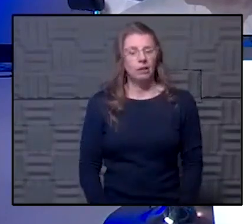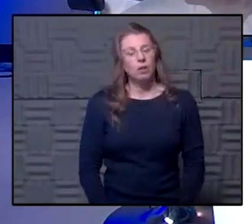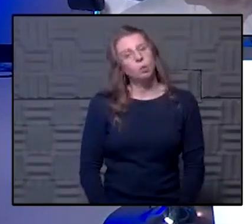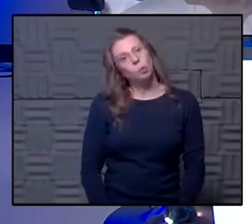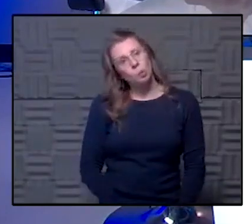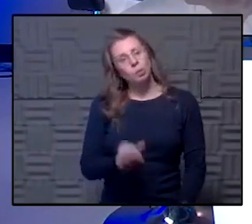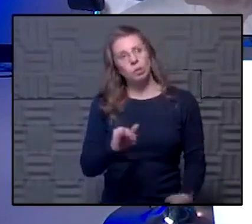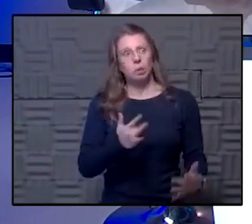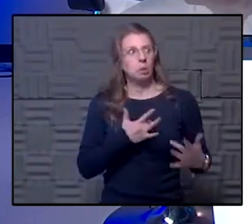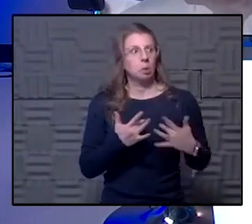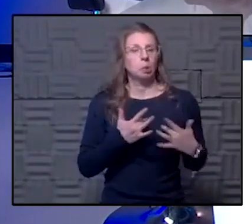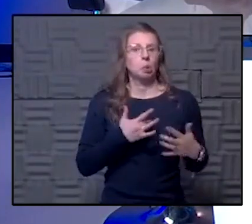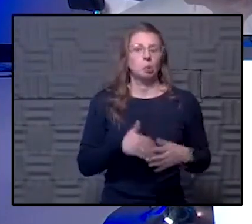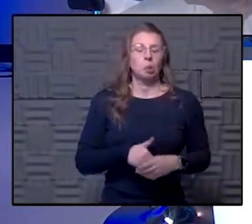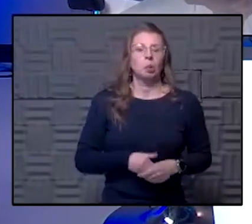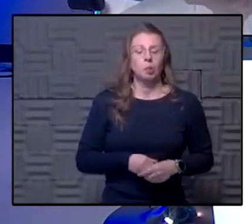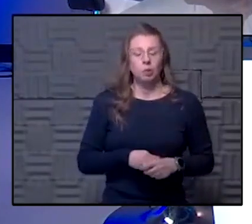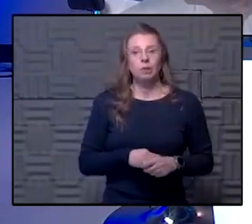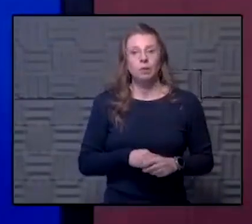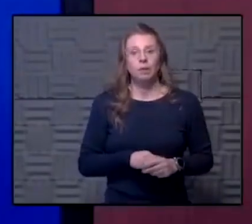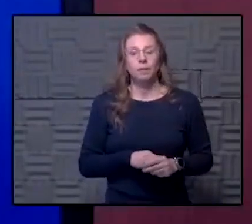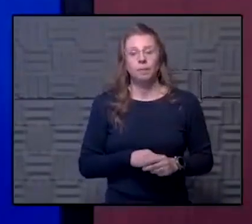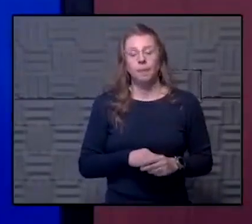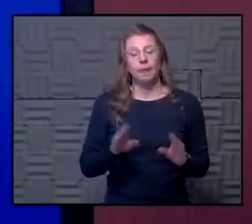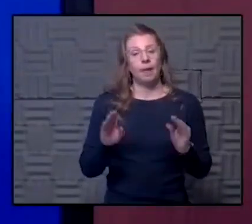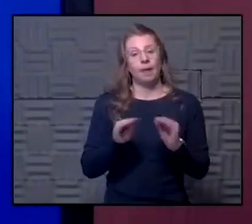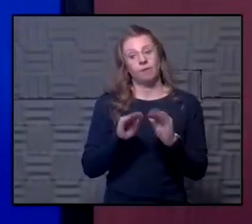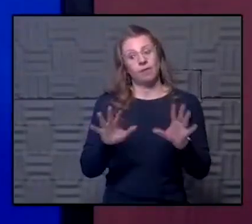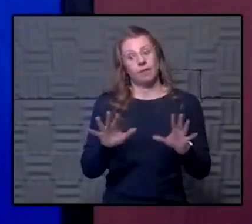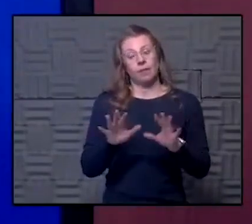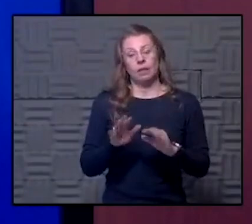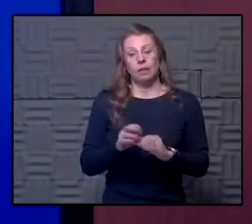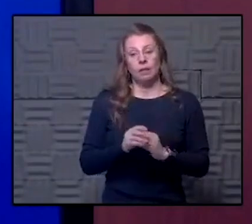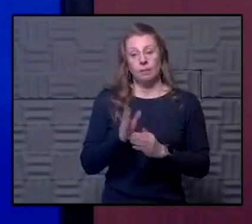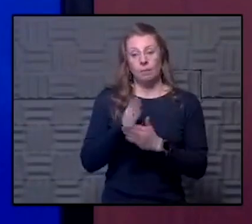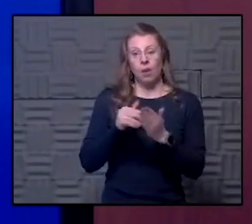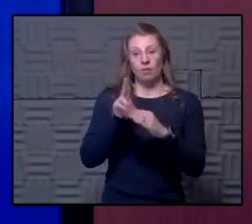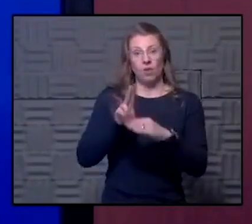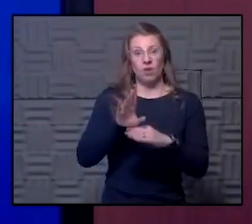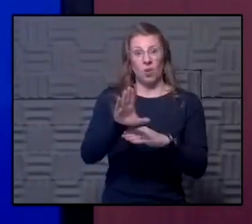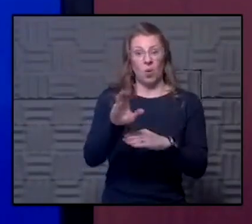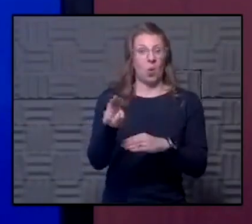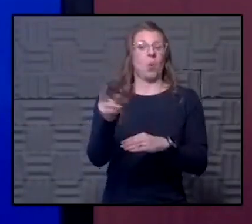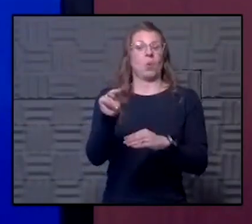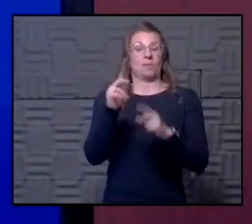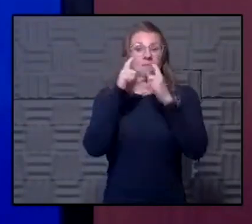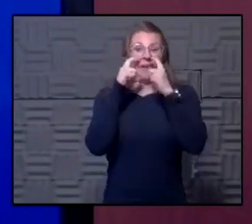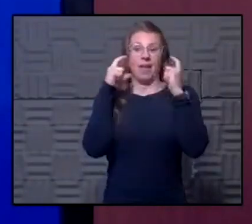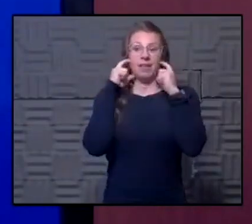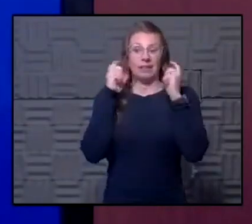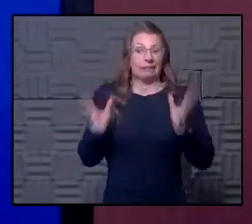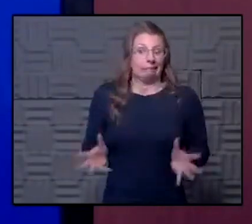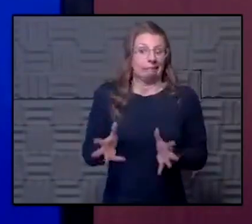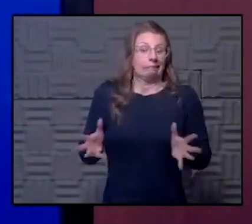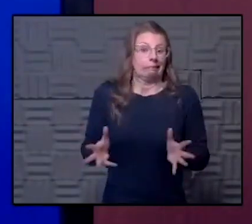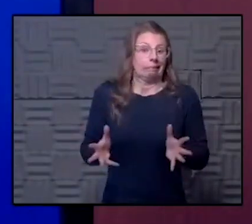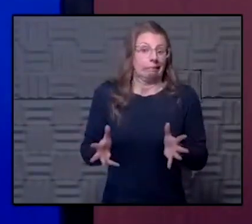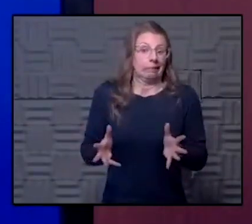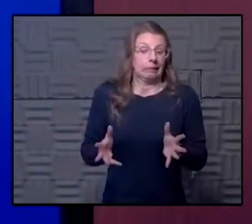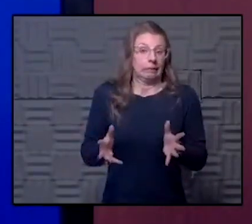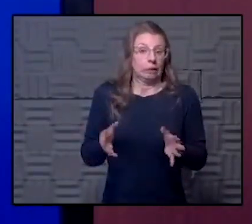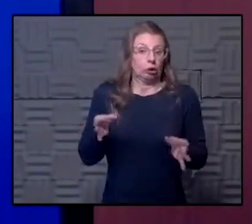that's a concern. Yeah, I think, you know, obviously the part of wearing your own mask, encouraging the others potentially on the